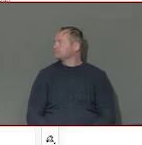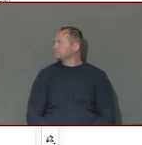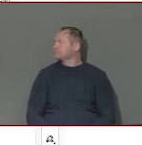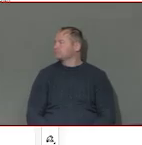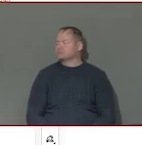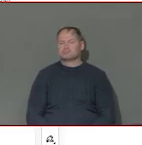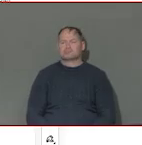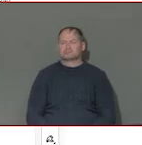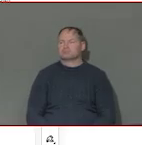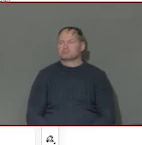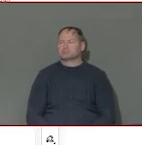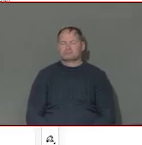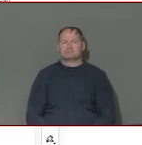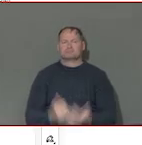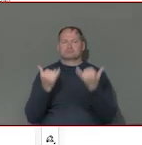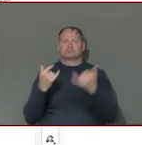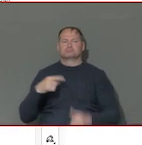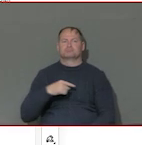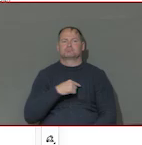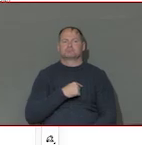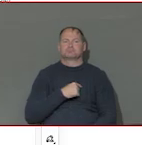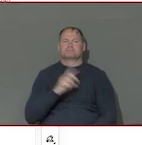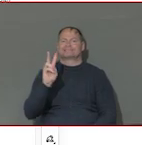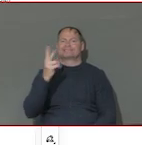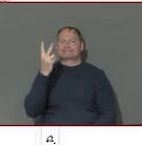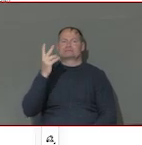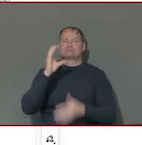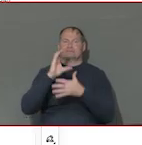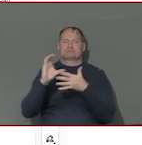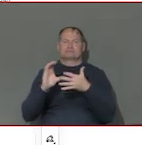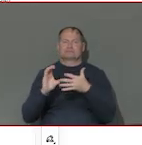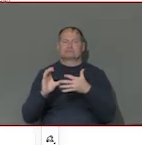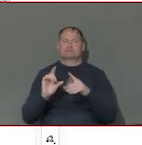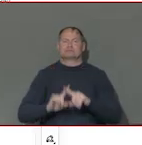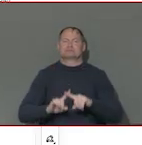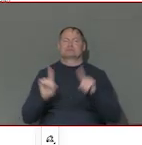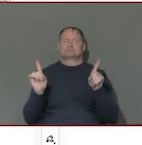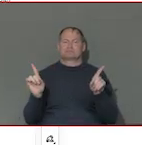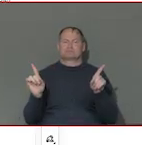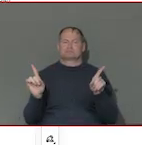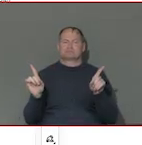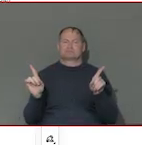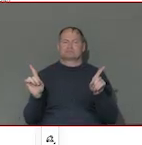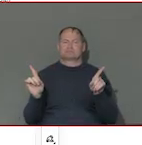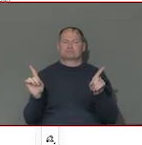Now, we also look at the second characteristic, which is different between us and the other primates,